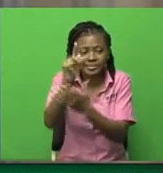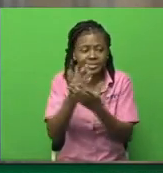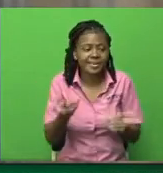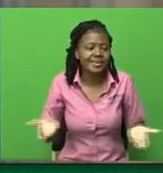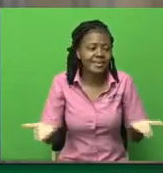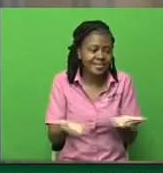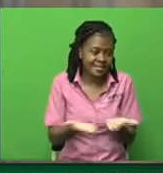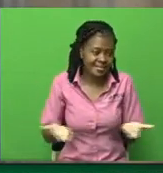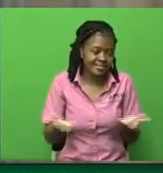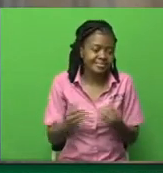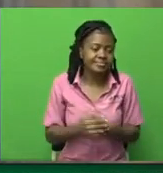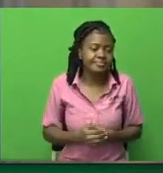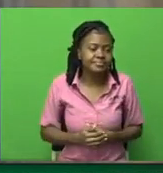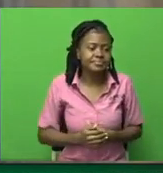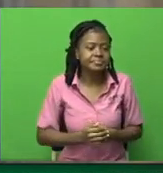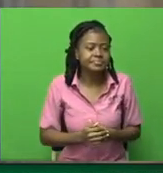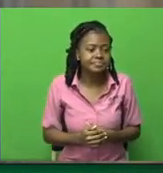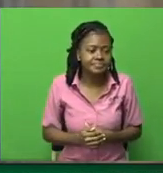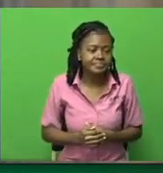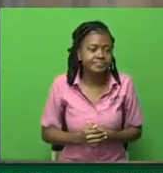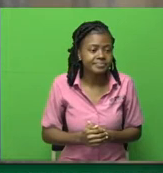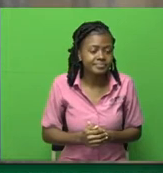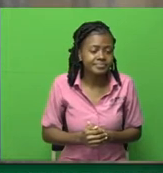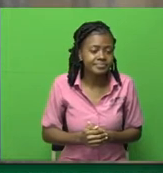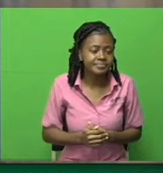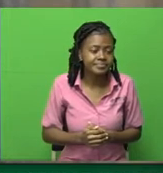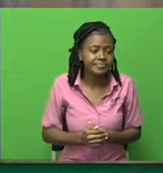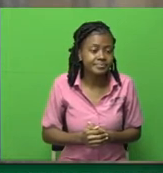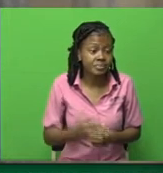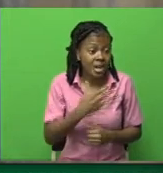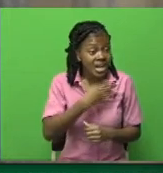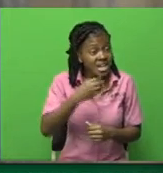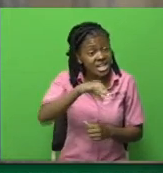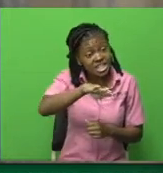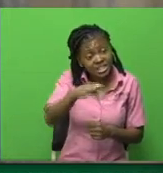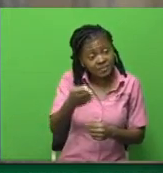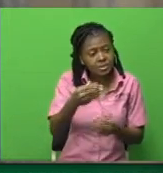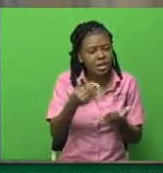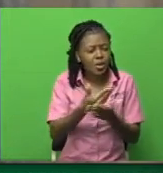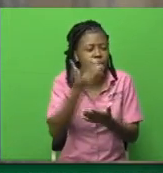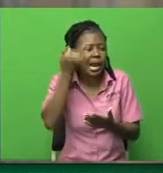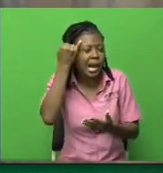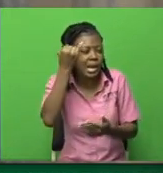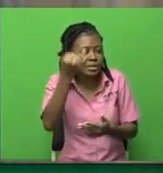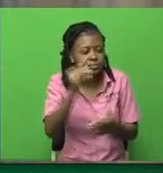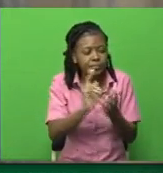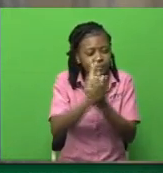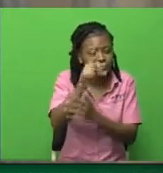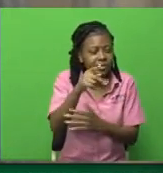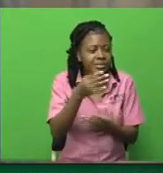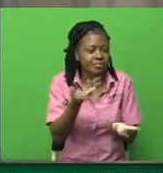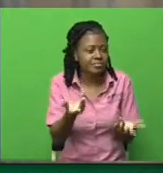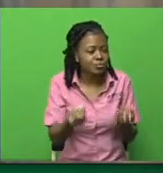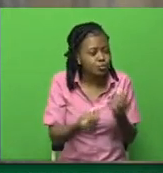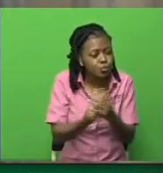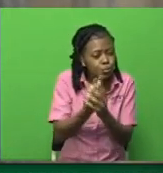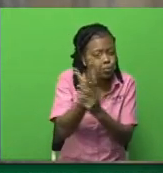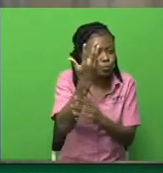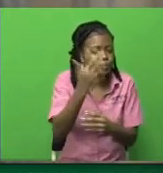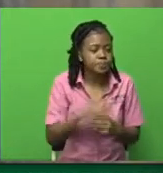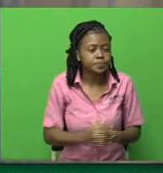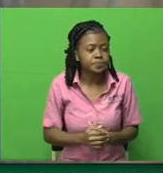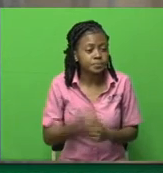non-traditional export crops indeed our plan includes implementing an agriculture Insurance